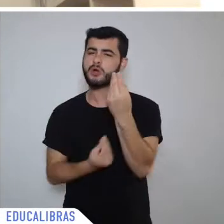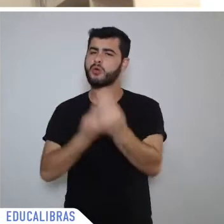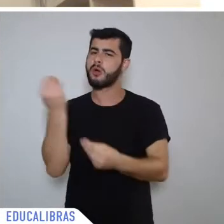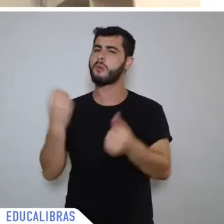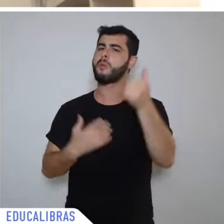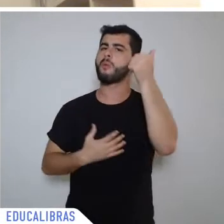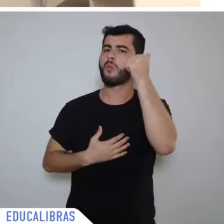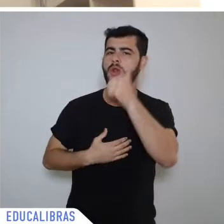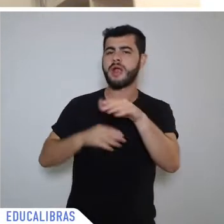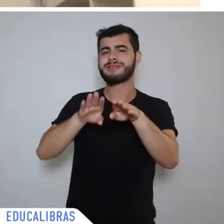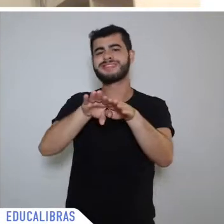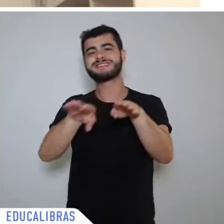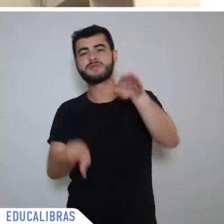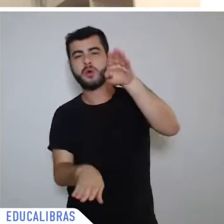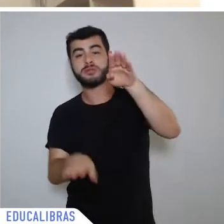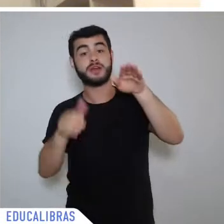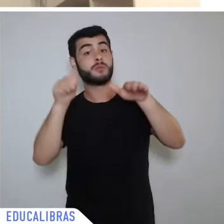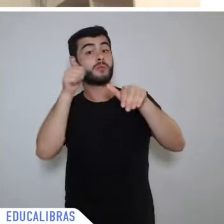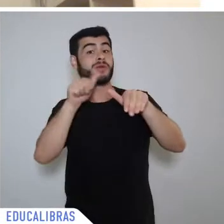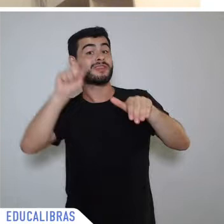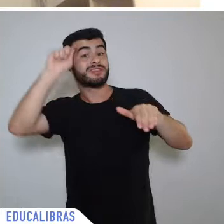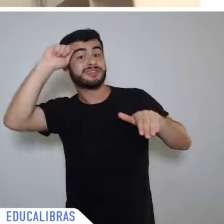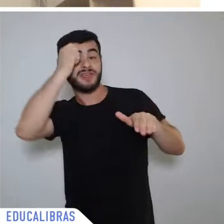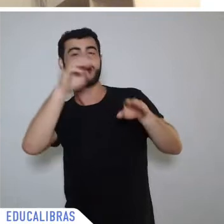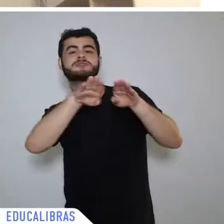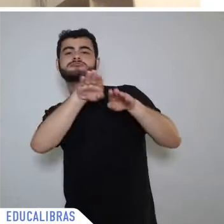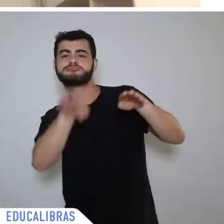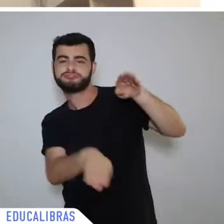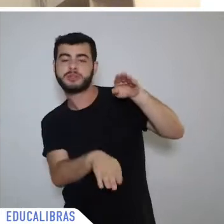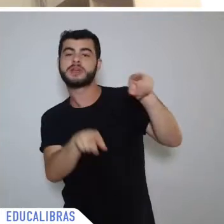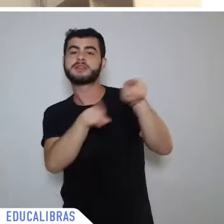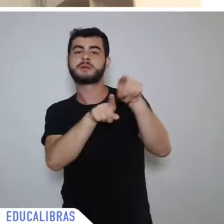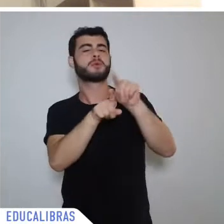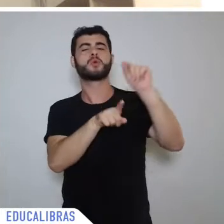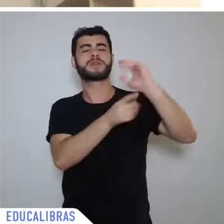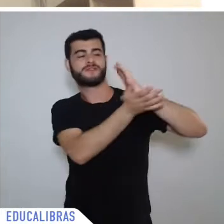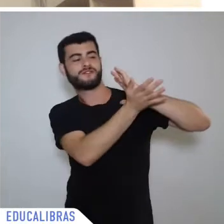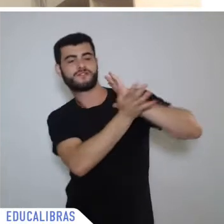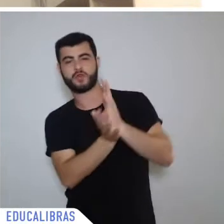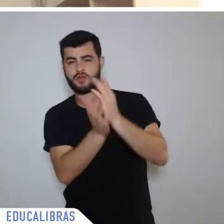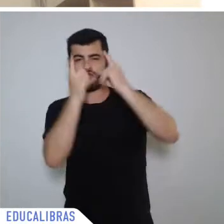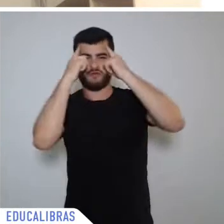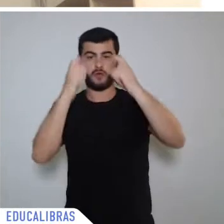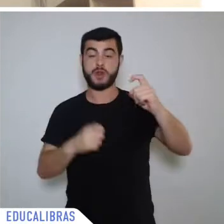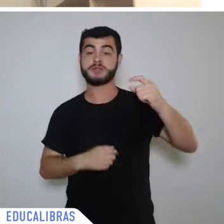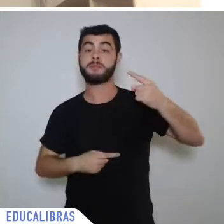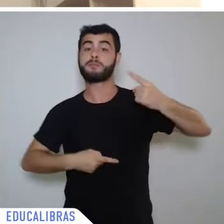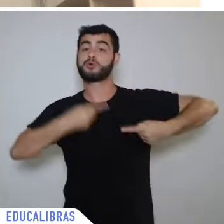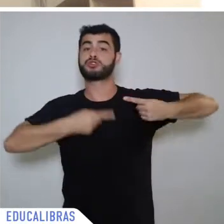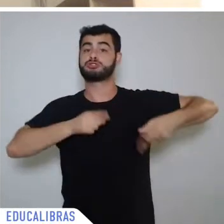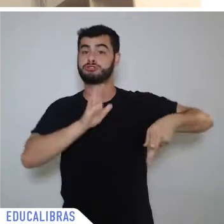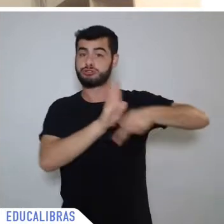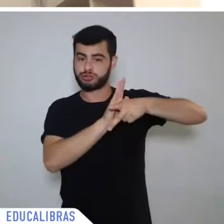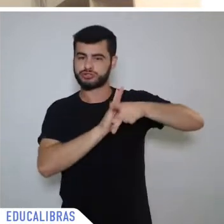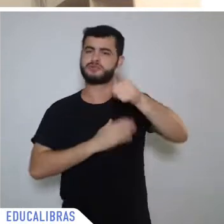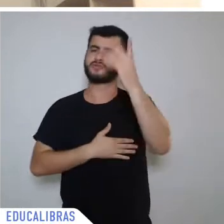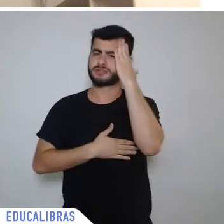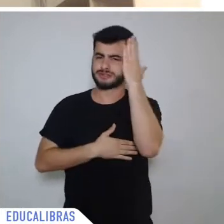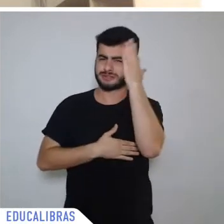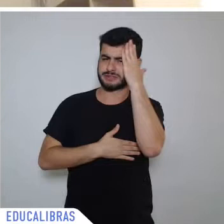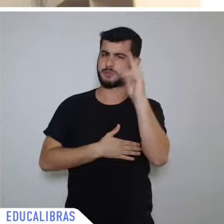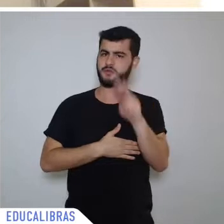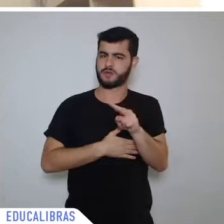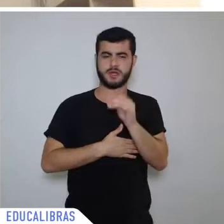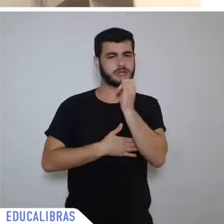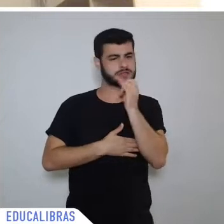which Black women are submitted to, and especially the political violence, considering the case